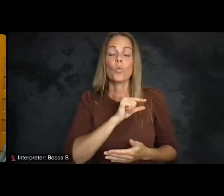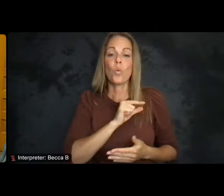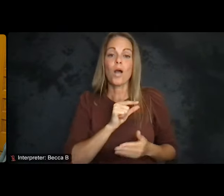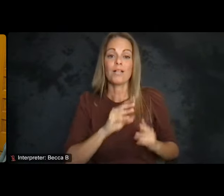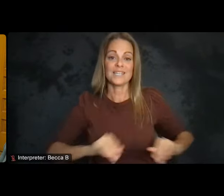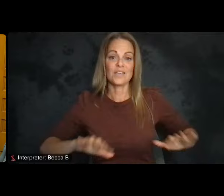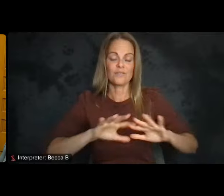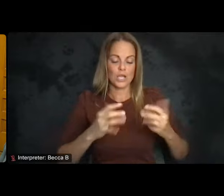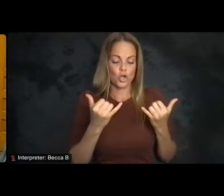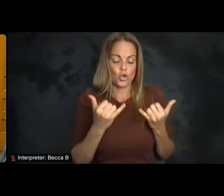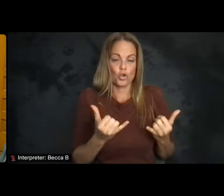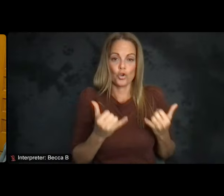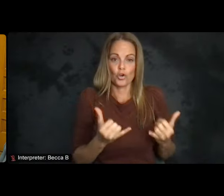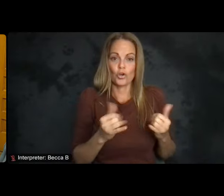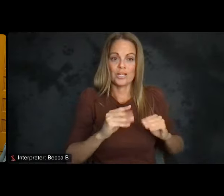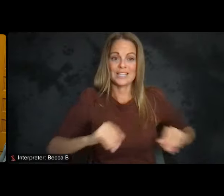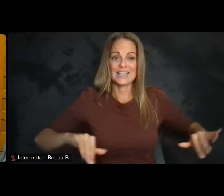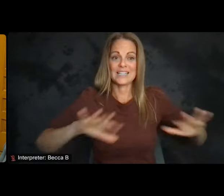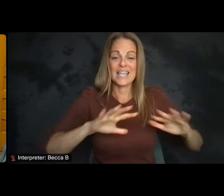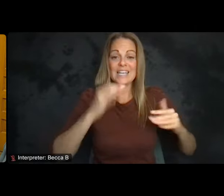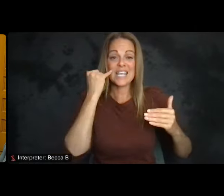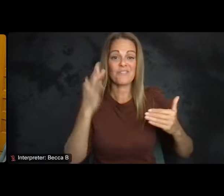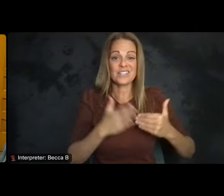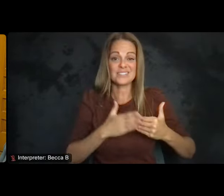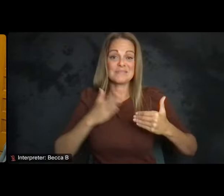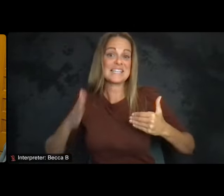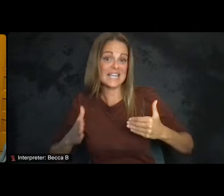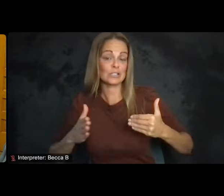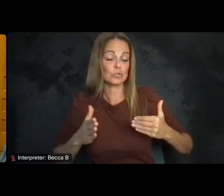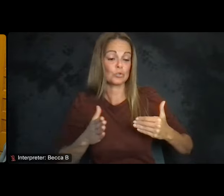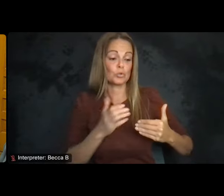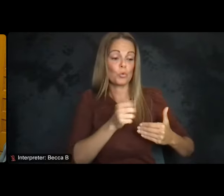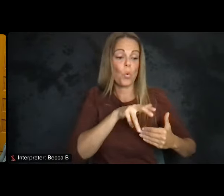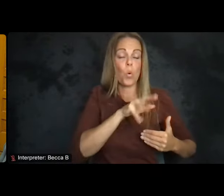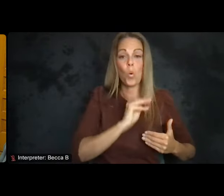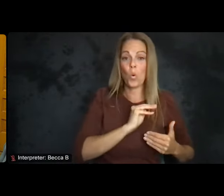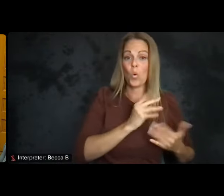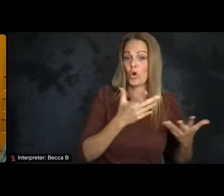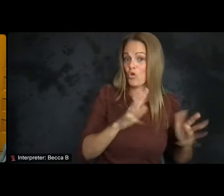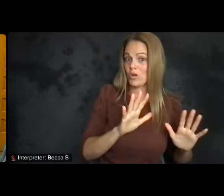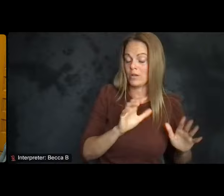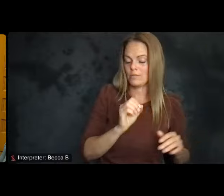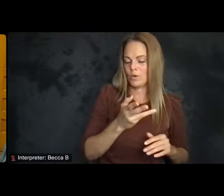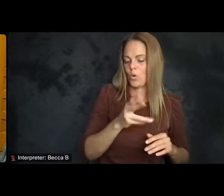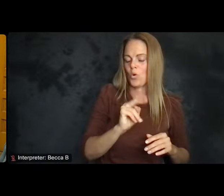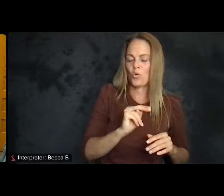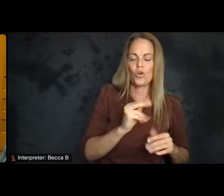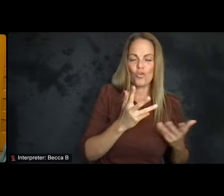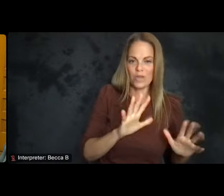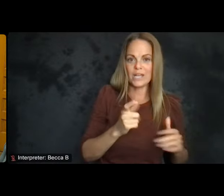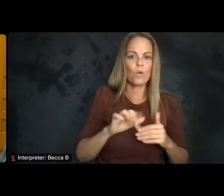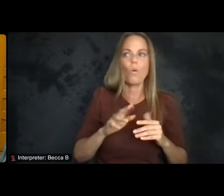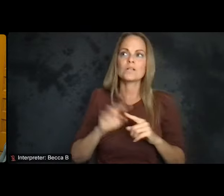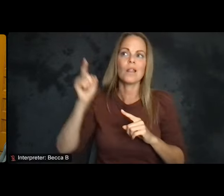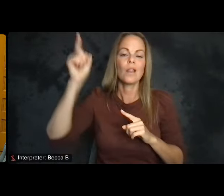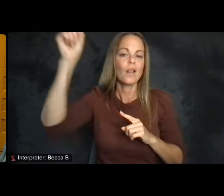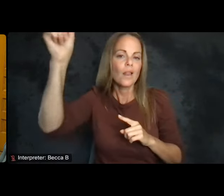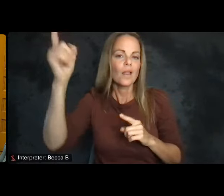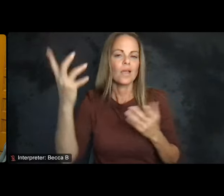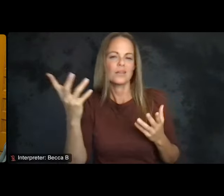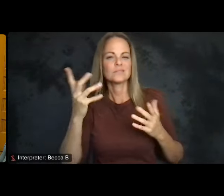Is it contiguous next to the property we already own, or is this a property that's just out in the middle of itself and we don't have access to it? So there's